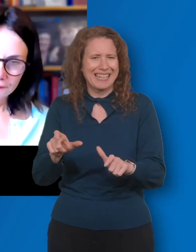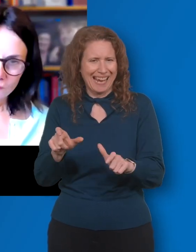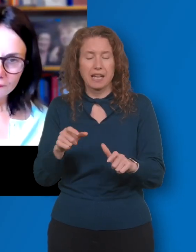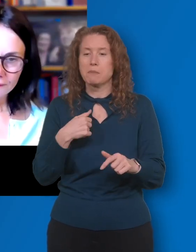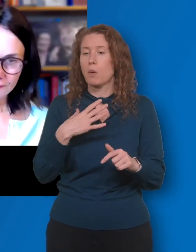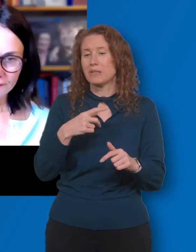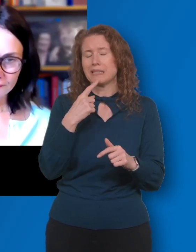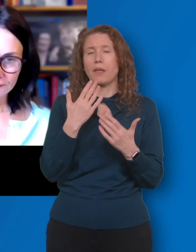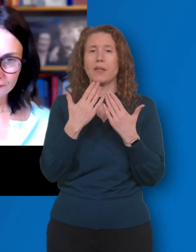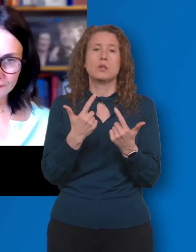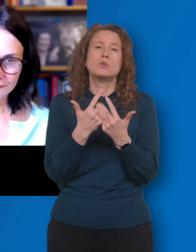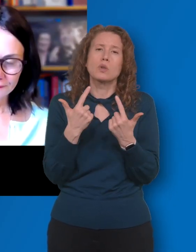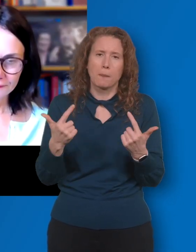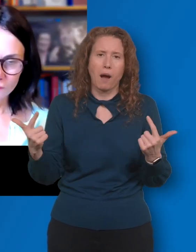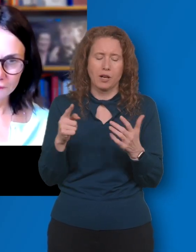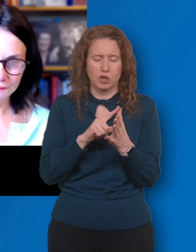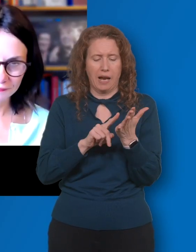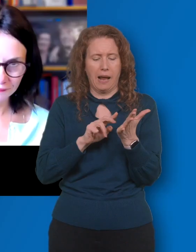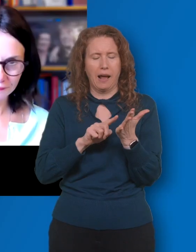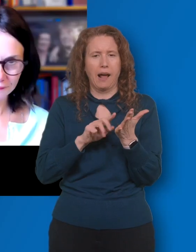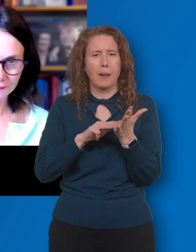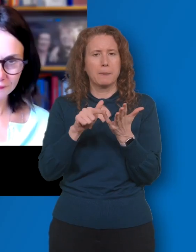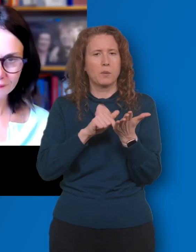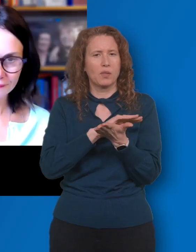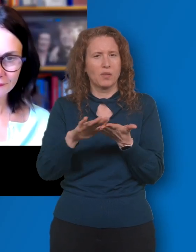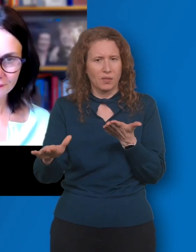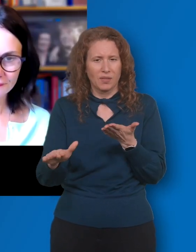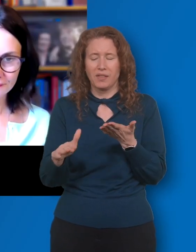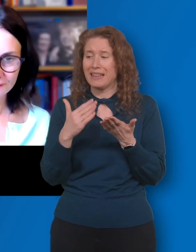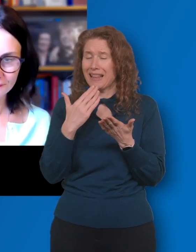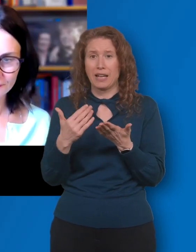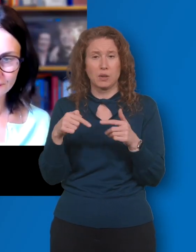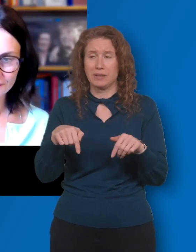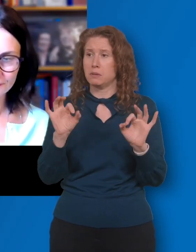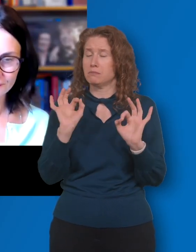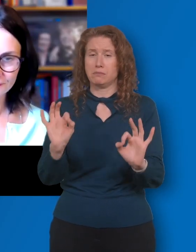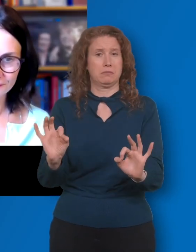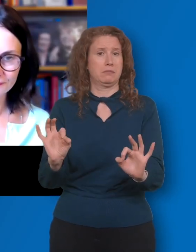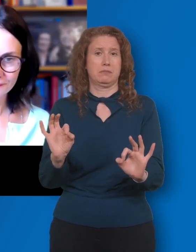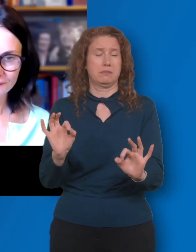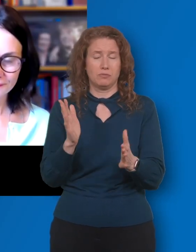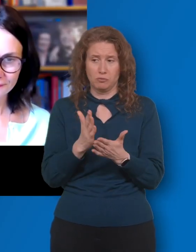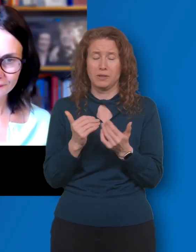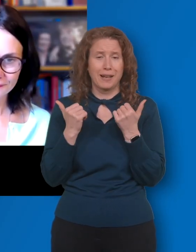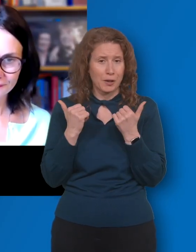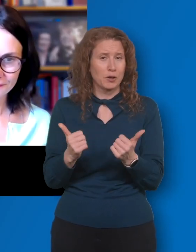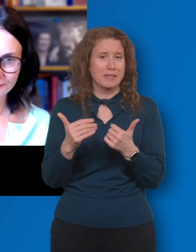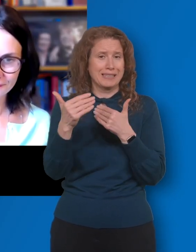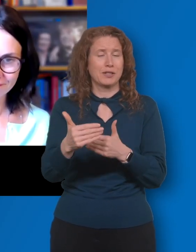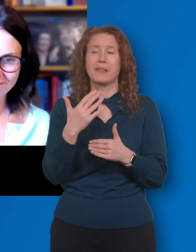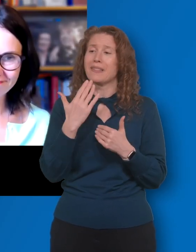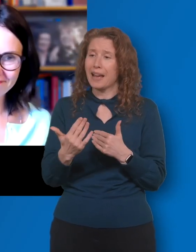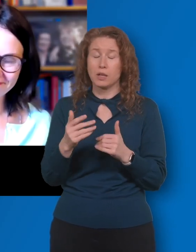so much, Almuth, for being first rate. This has been really, really, really good, and you've gone